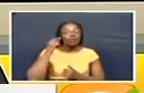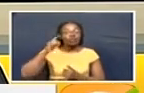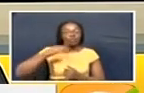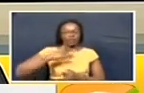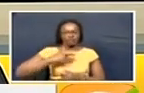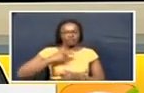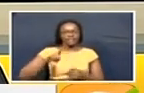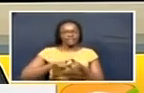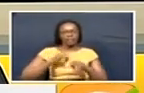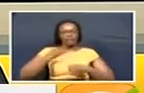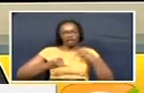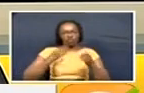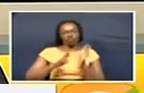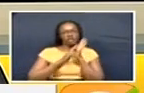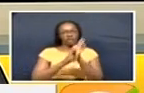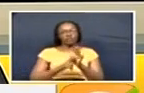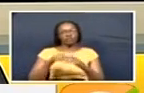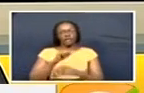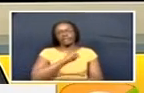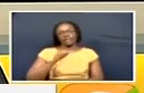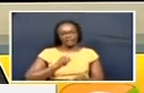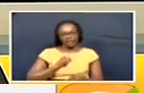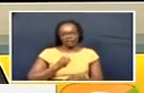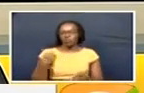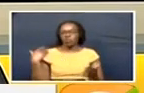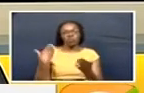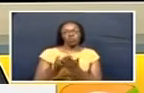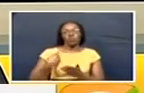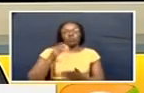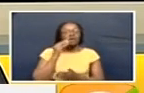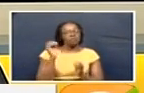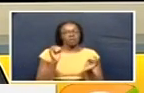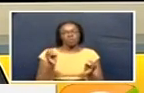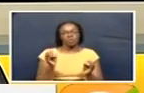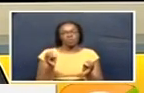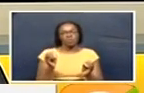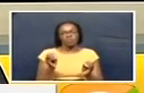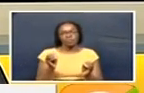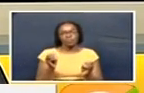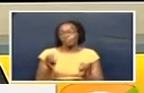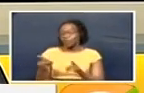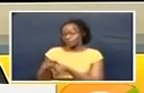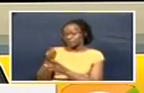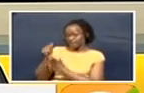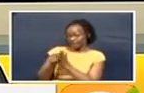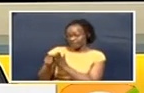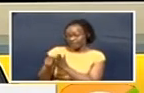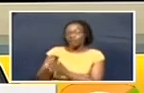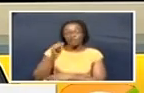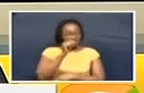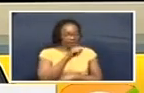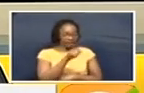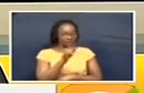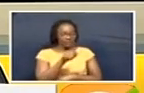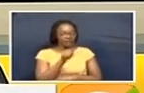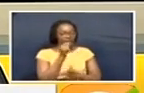representation at the Senate, which we have not been able to do. Also, And Naivasha as well. Yes, part of Nakuru County.